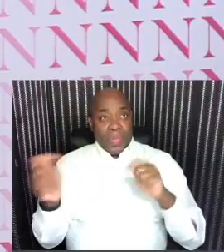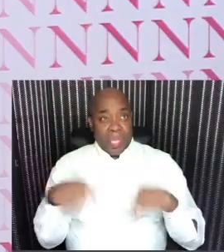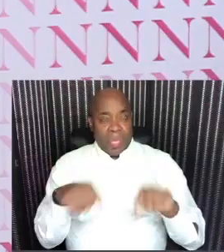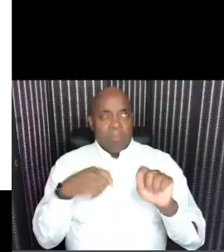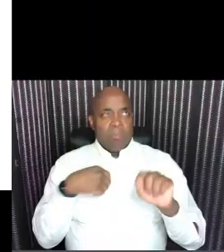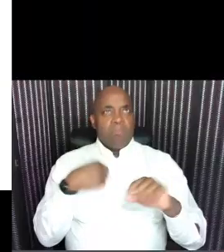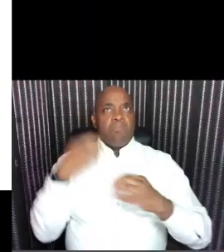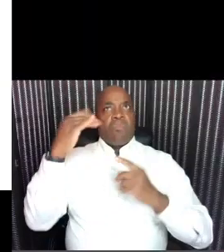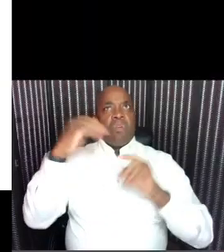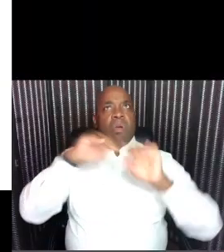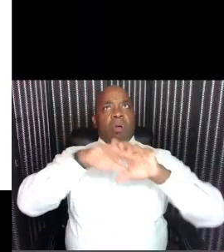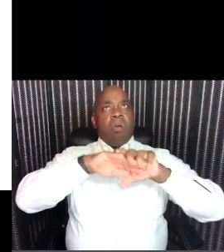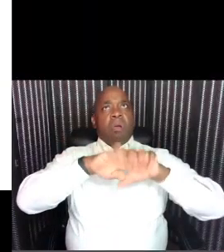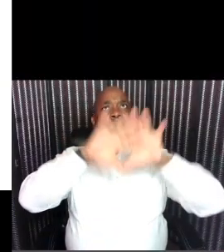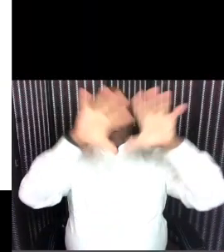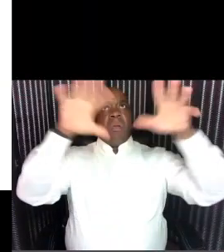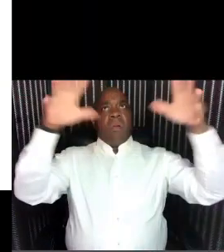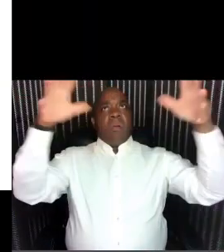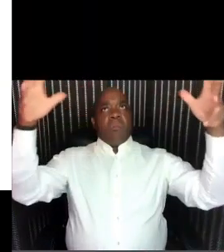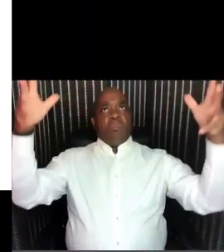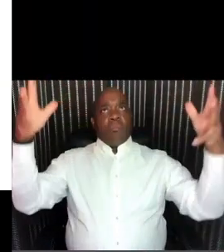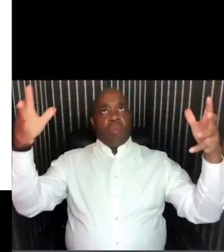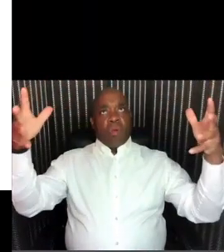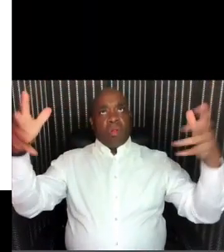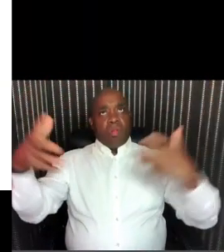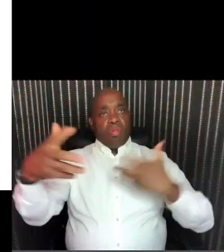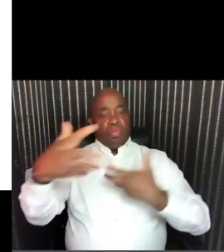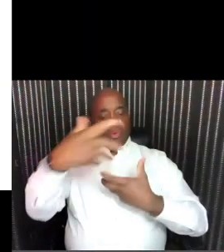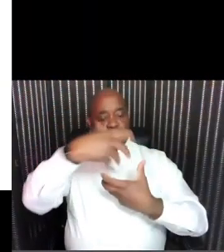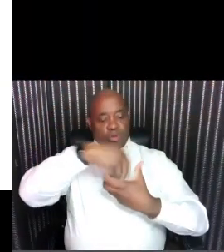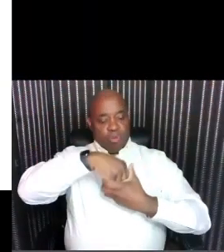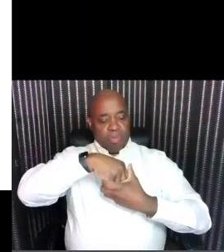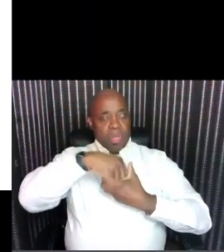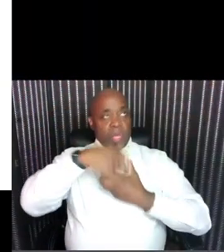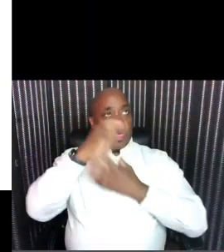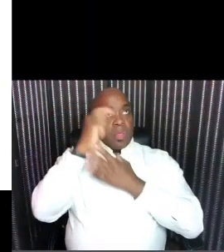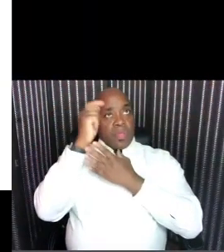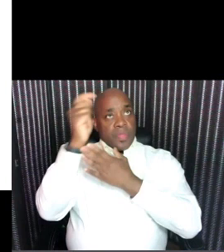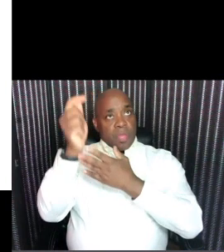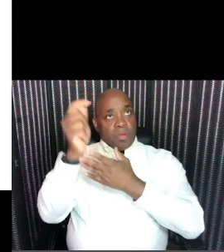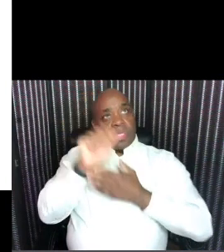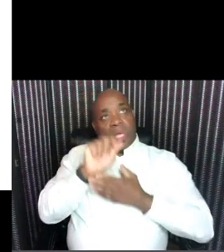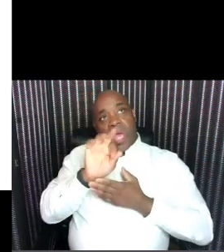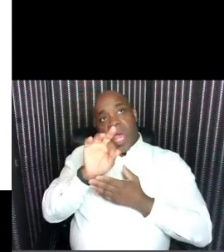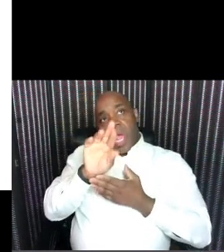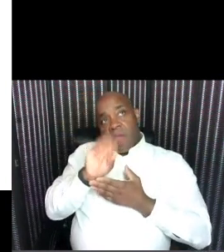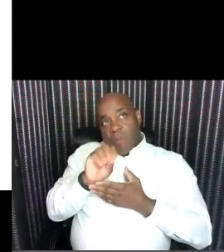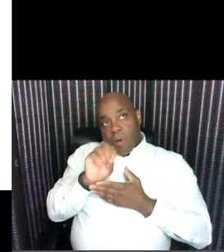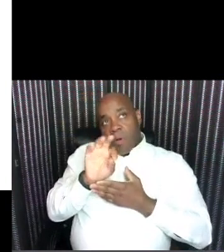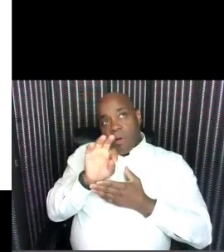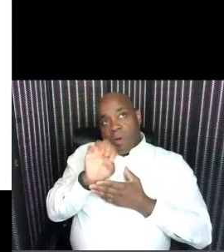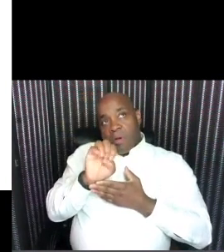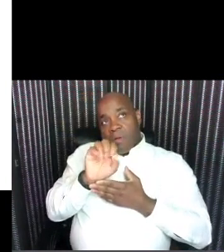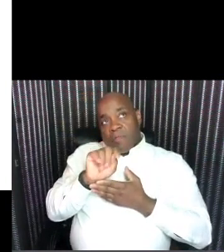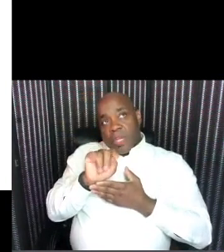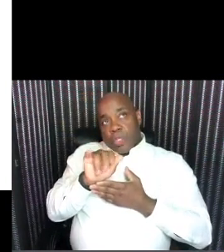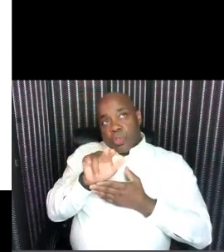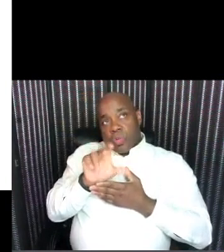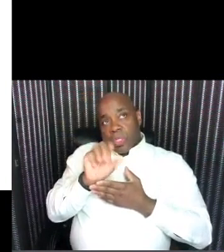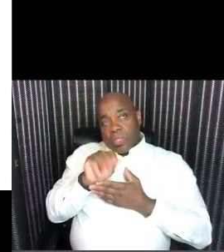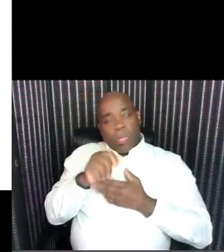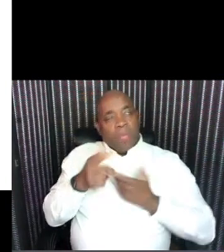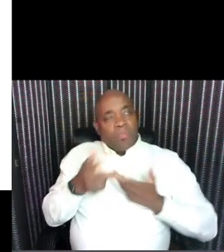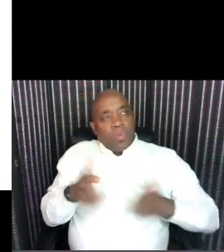umbrella that incorporated like the sort of theories of Afrofuturism into the work I was already doing. In fact, Black digital